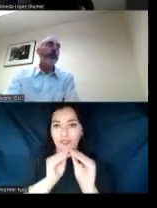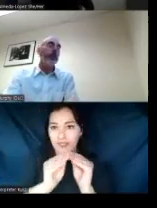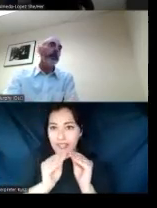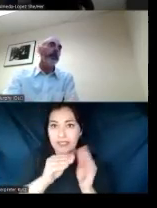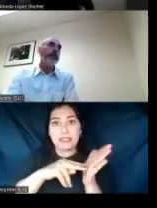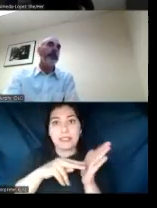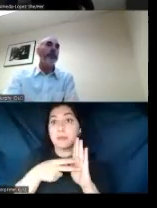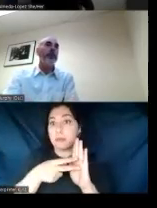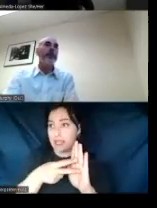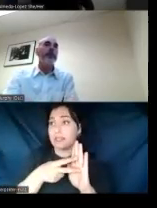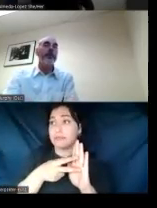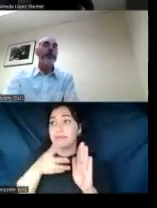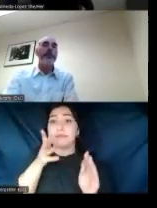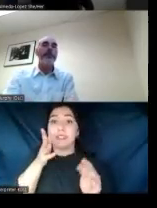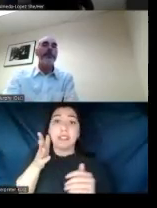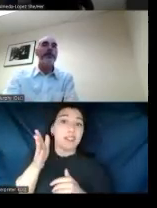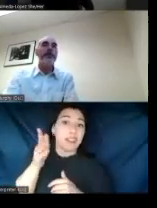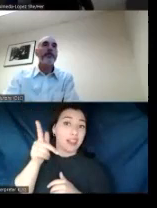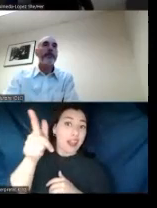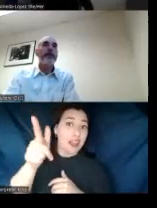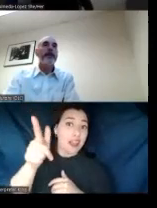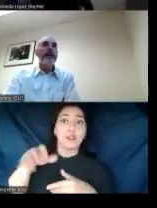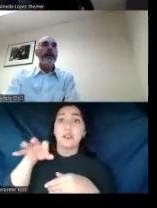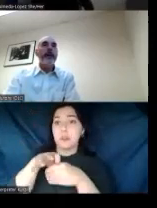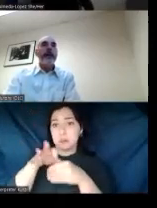that polling place is more accessible.